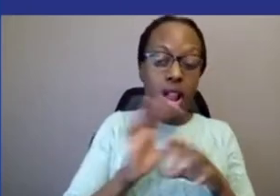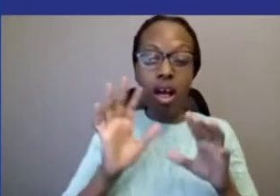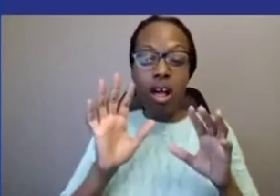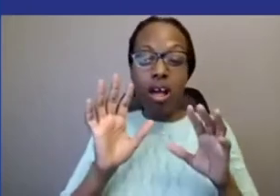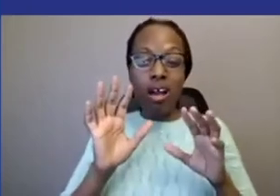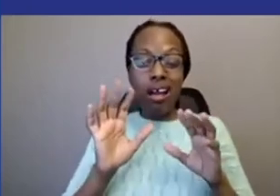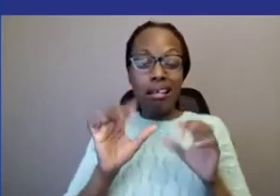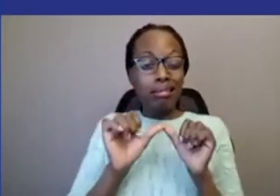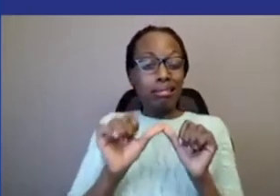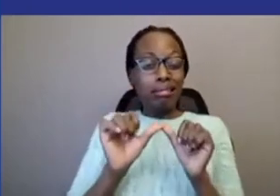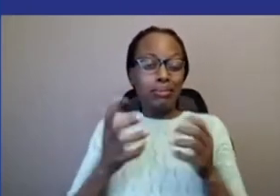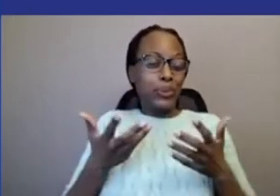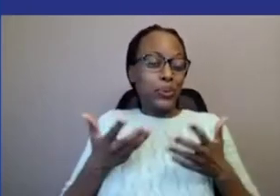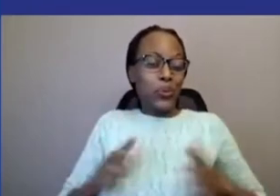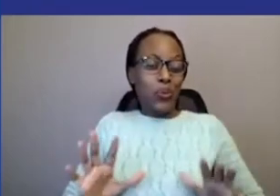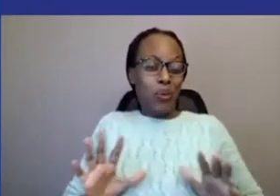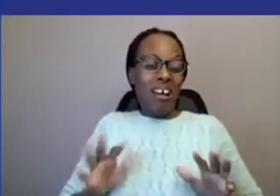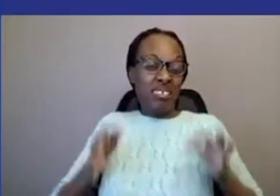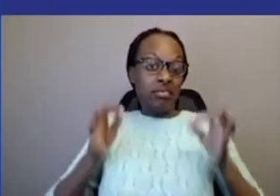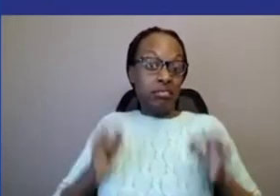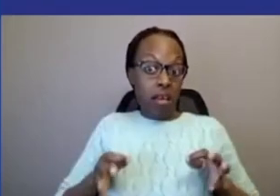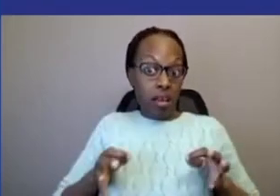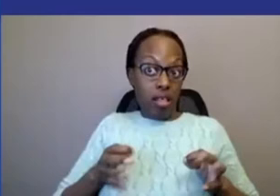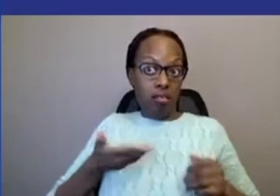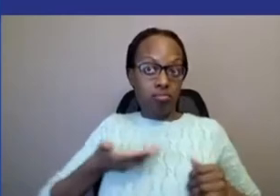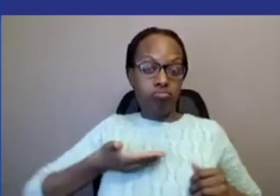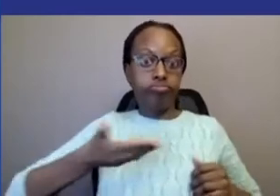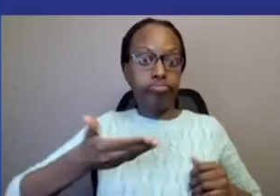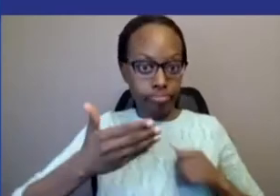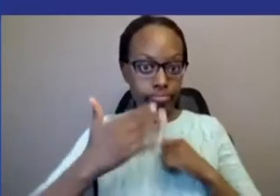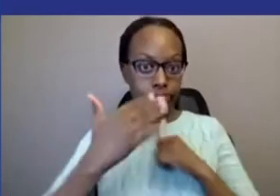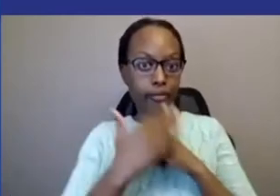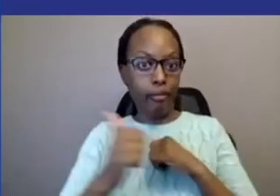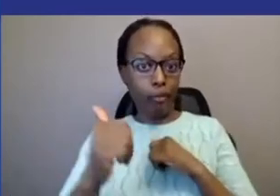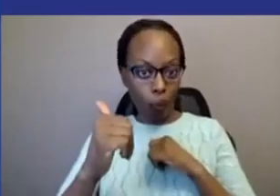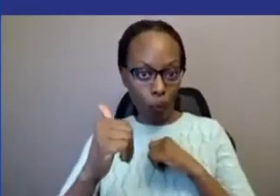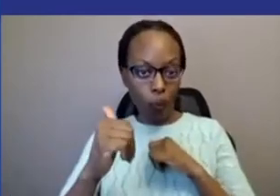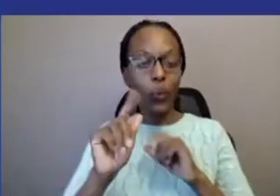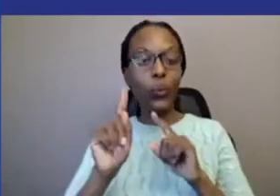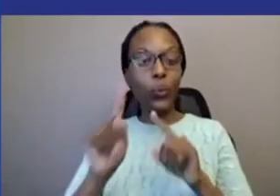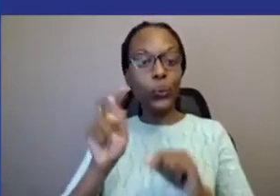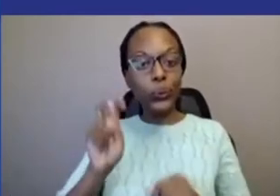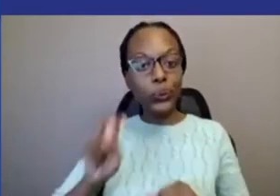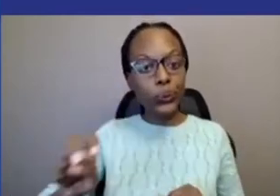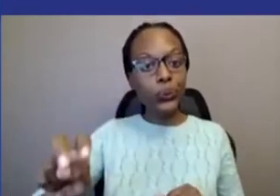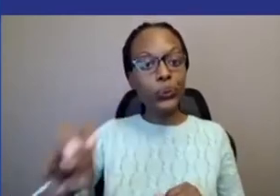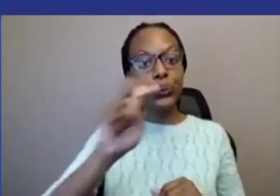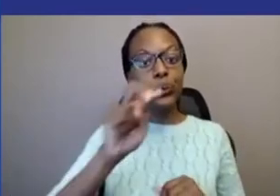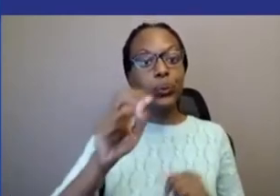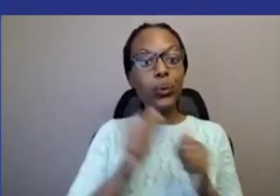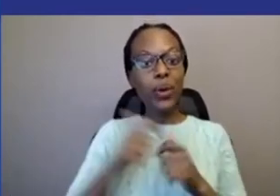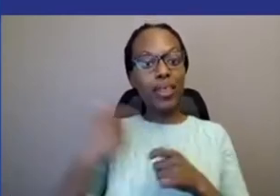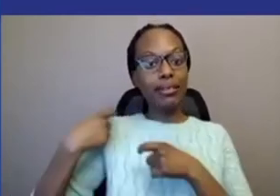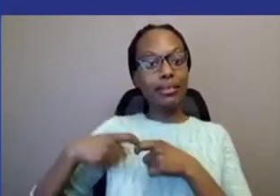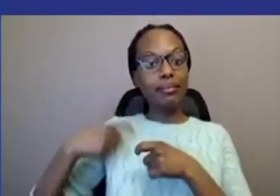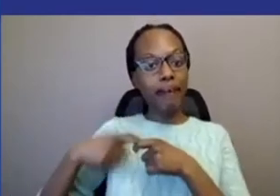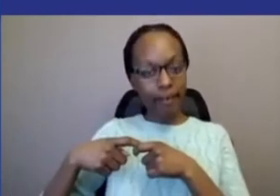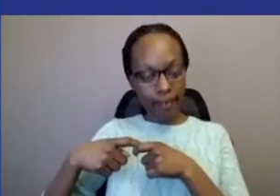wanted to do with myself. And I was called and offered a tour to go with a Spanish dance